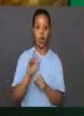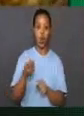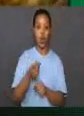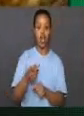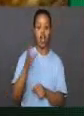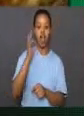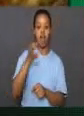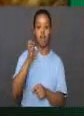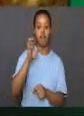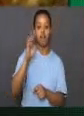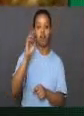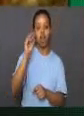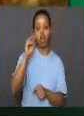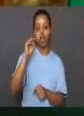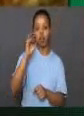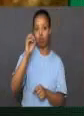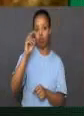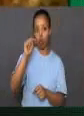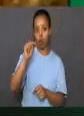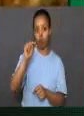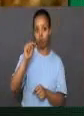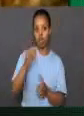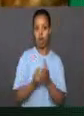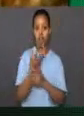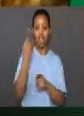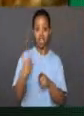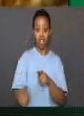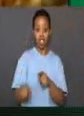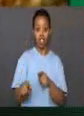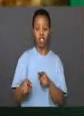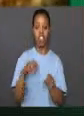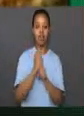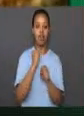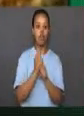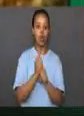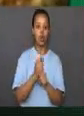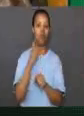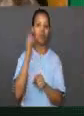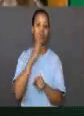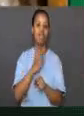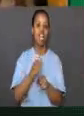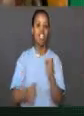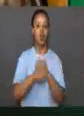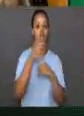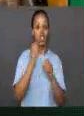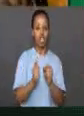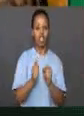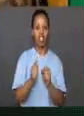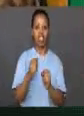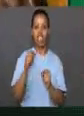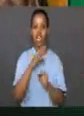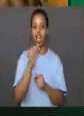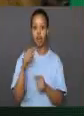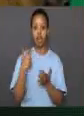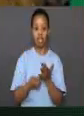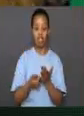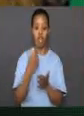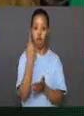pheromones, she may be attacked by the worker bees, one of whom will replace her.